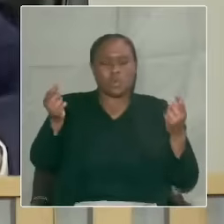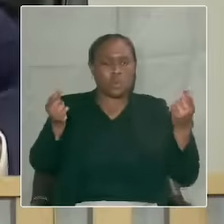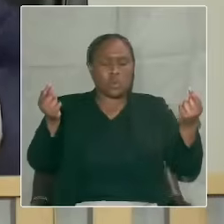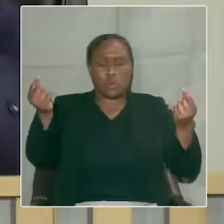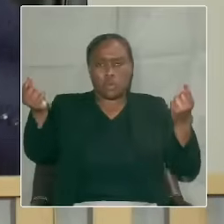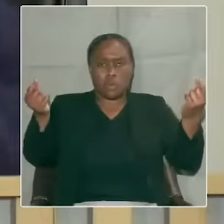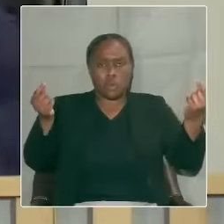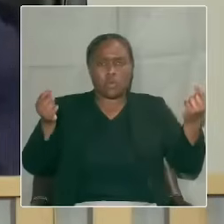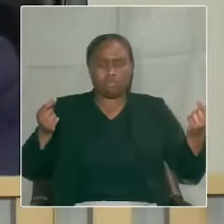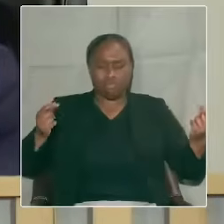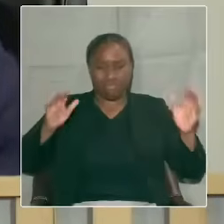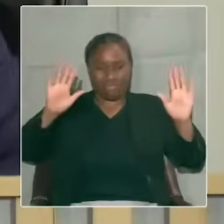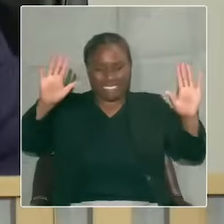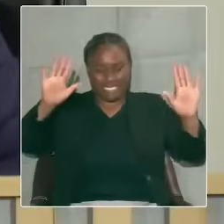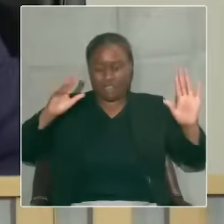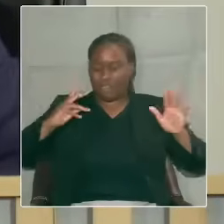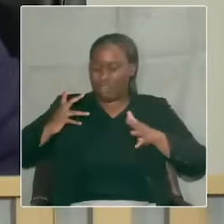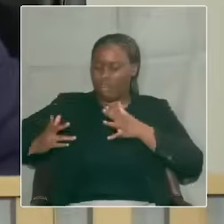to